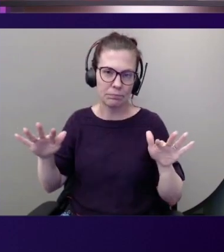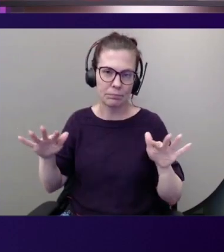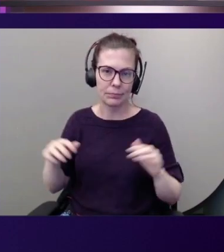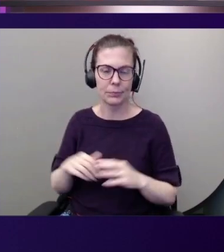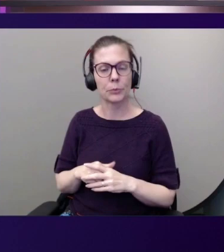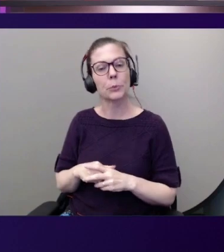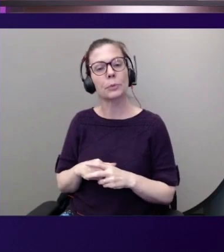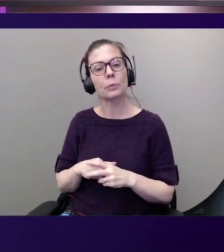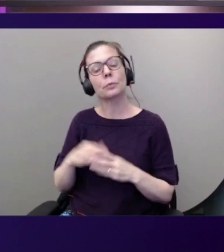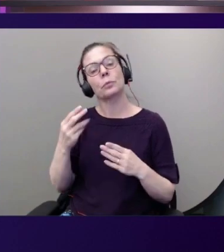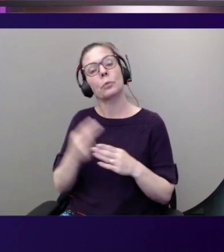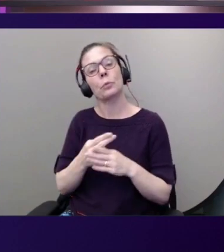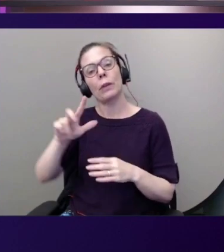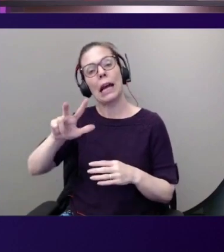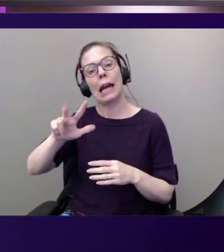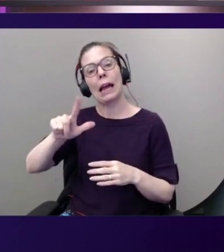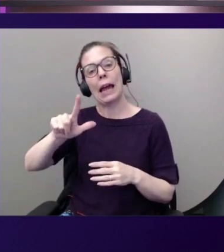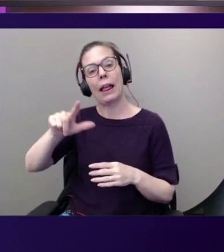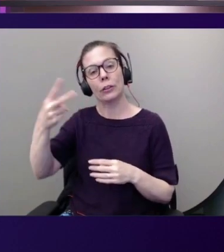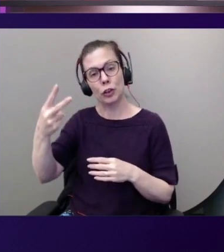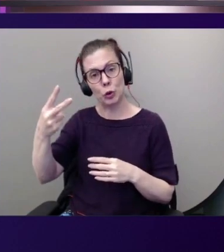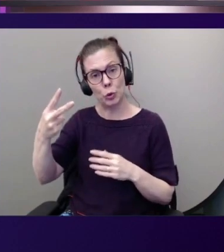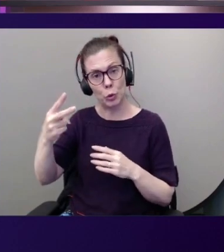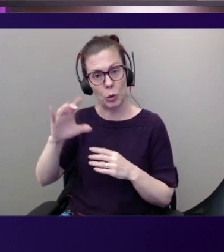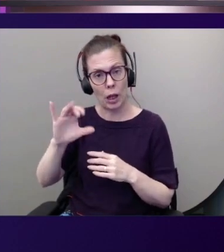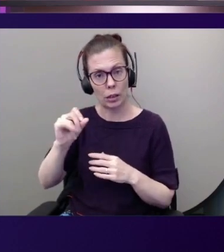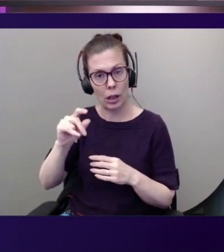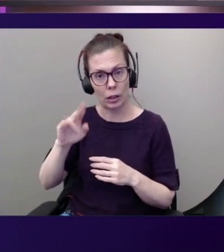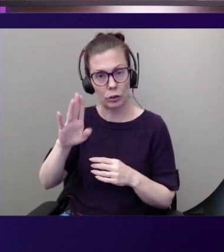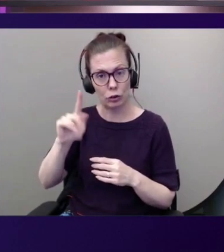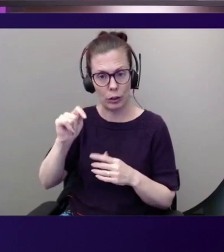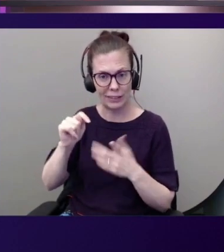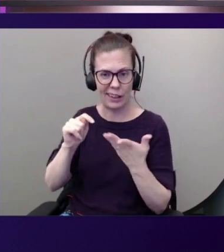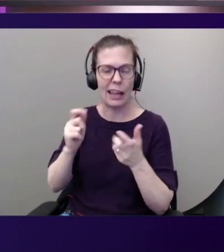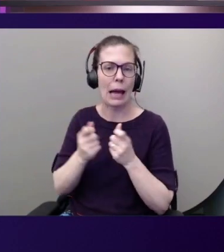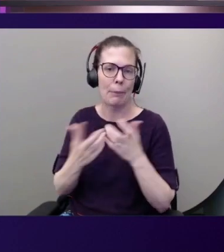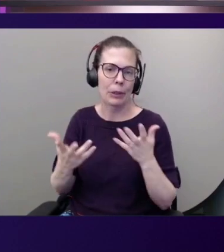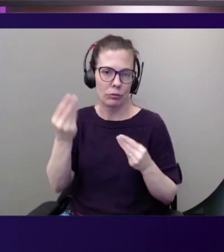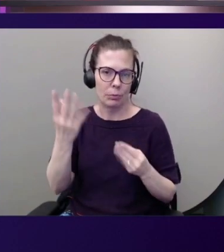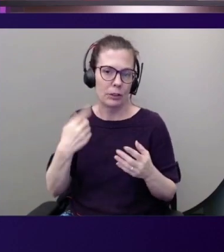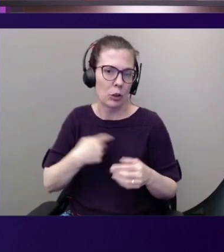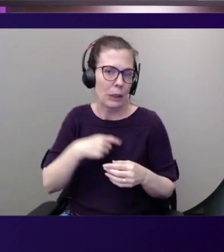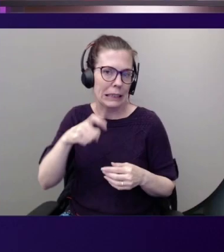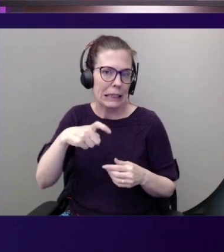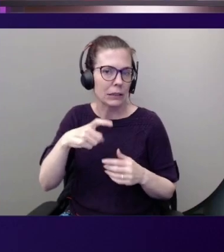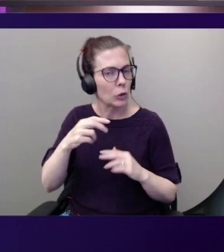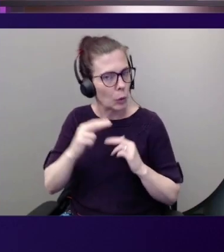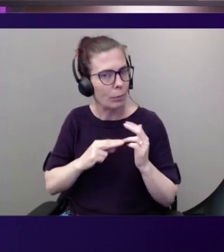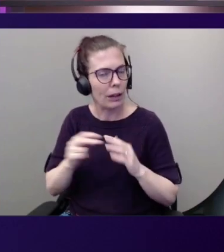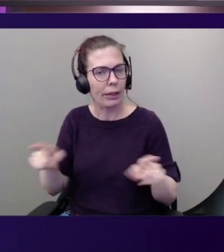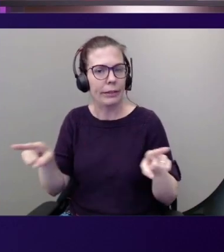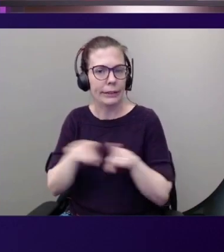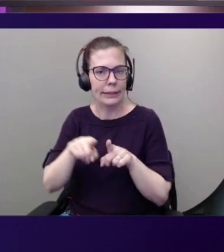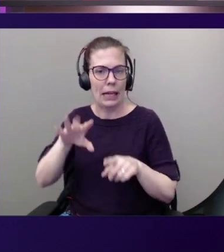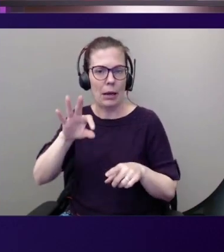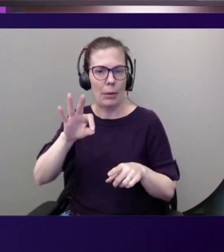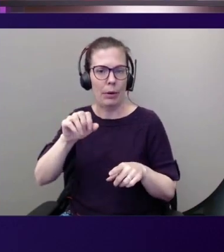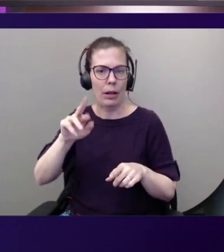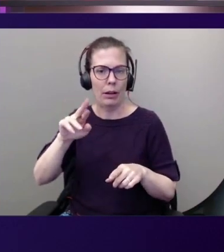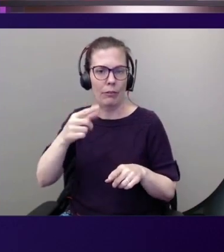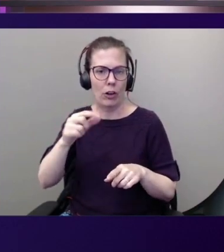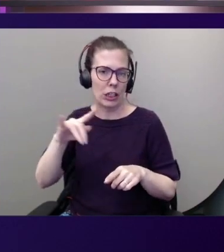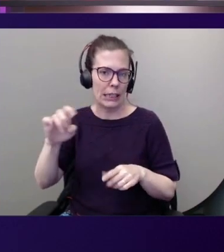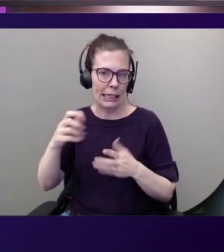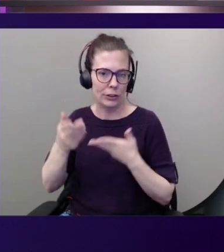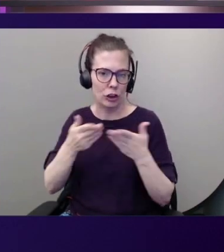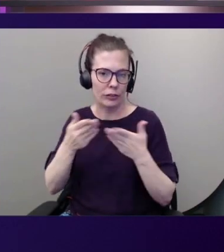Using L2 constructs, this is basically the amount of information we need to know to build that same Fargate service. So lots is now built